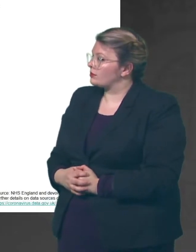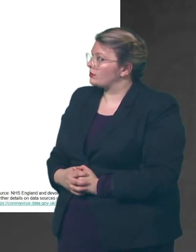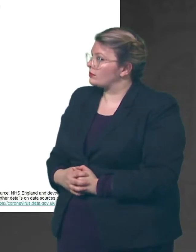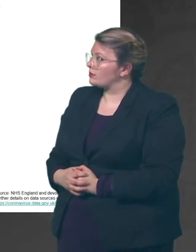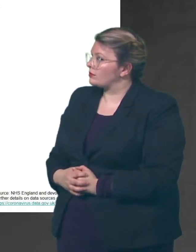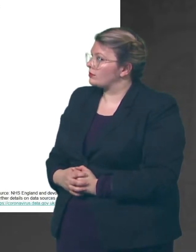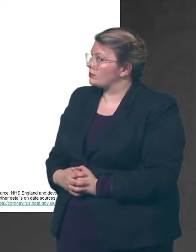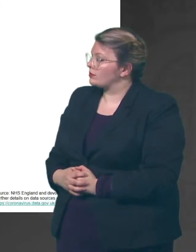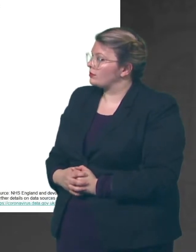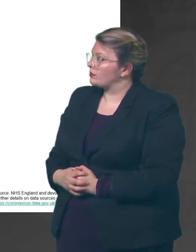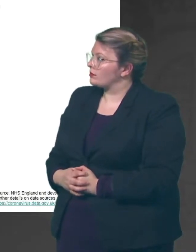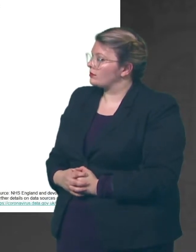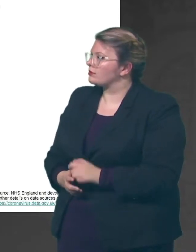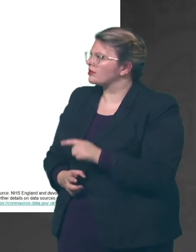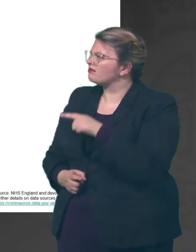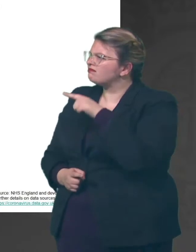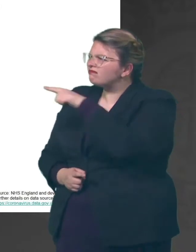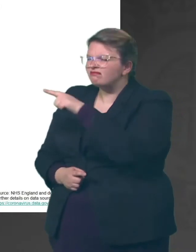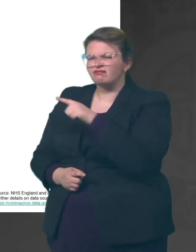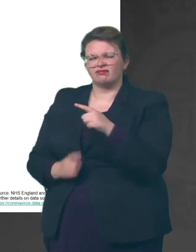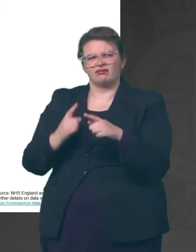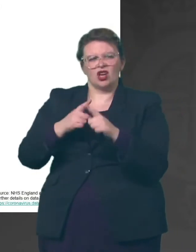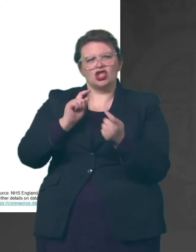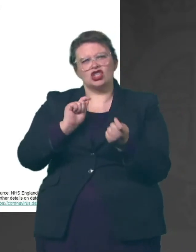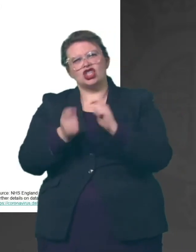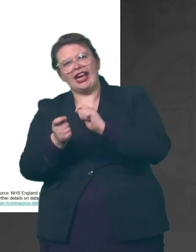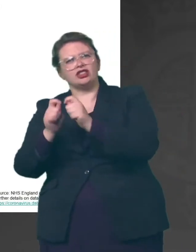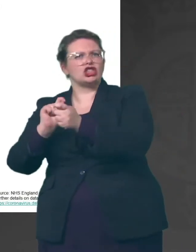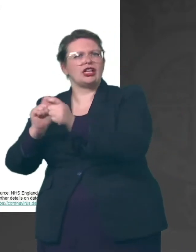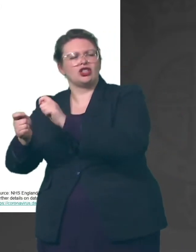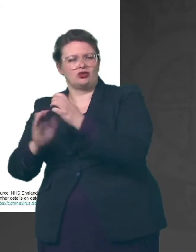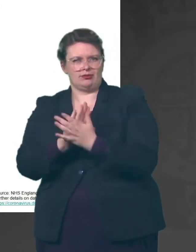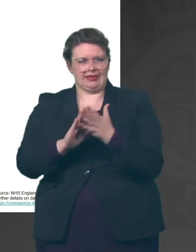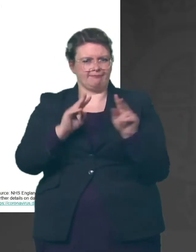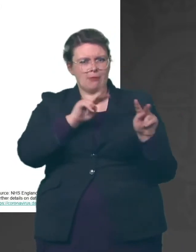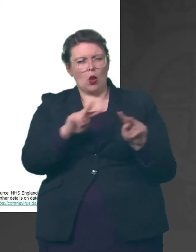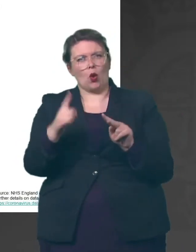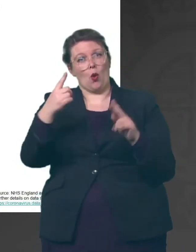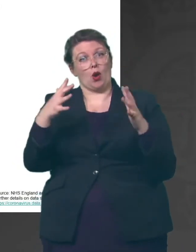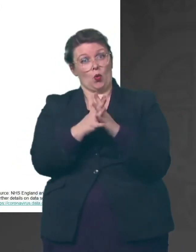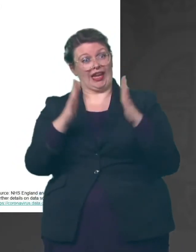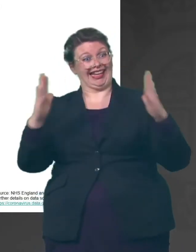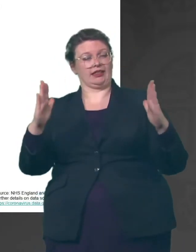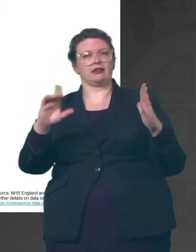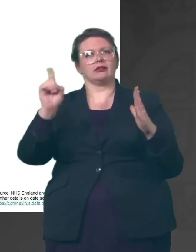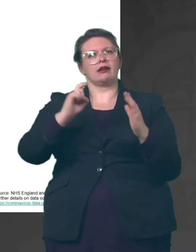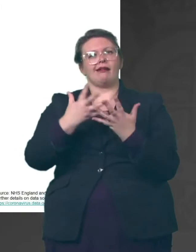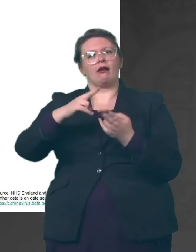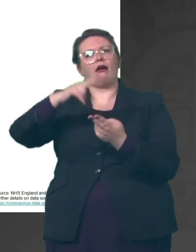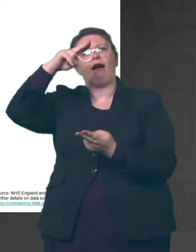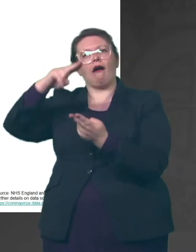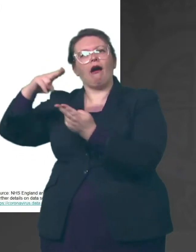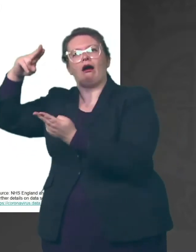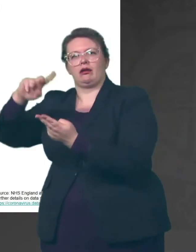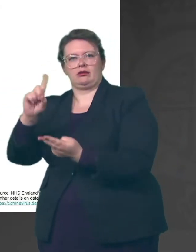disease, and these are 7-day rates of change through the across the UK